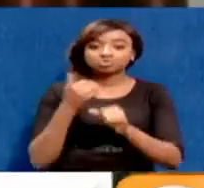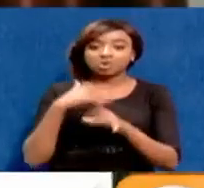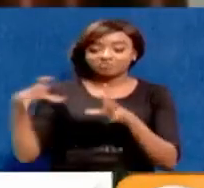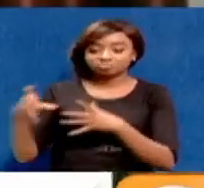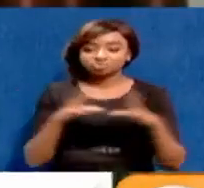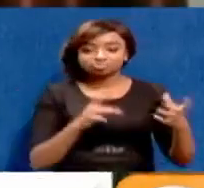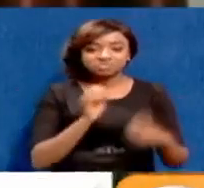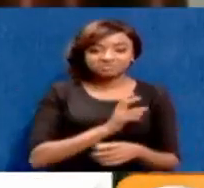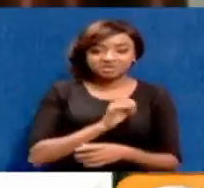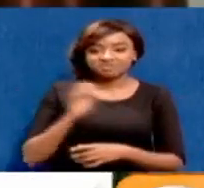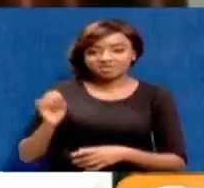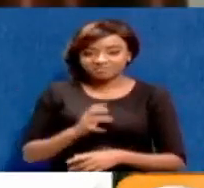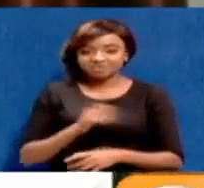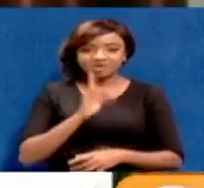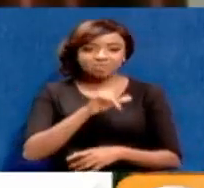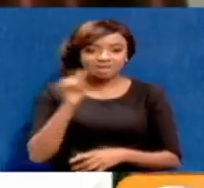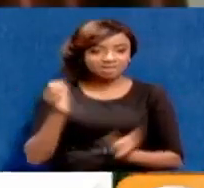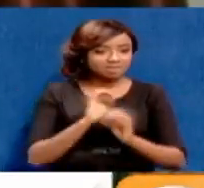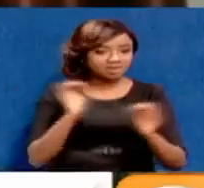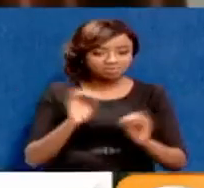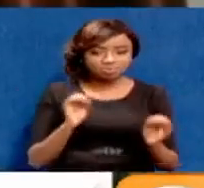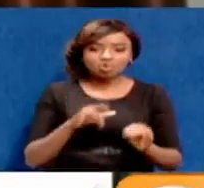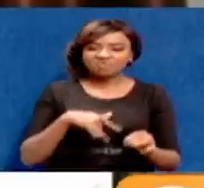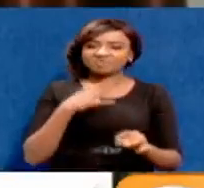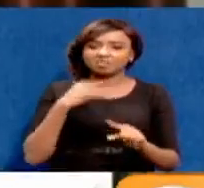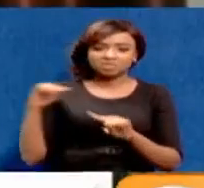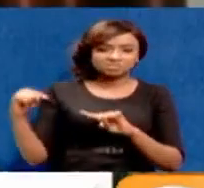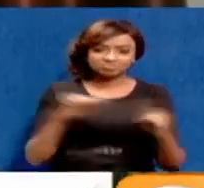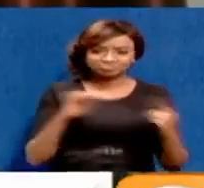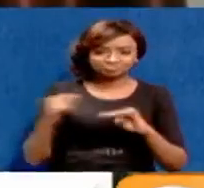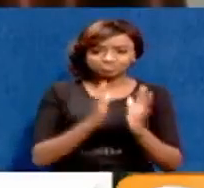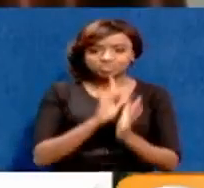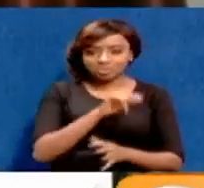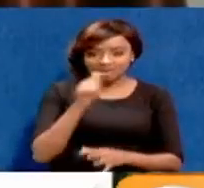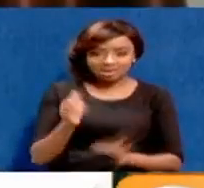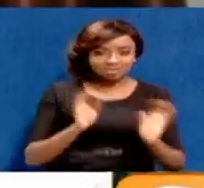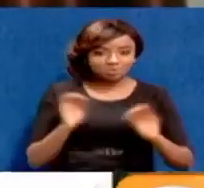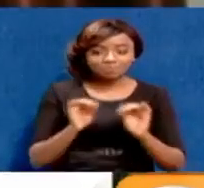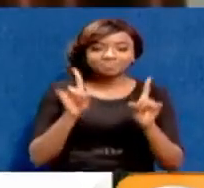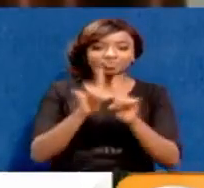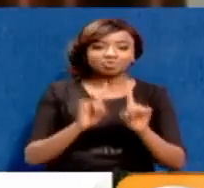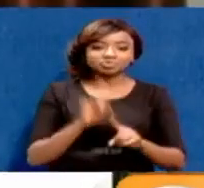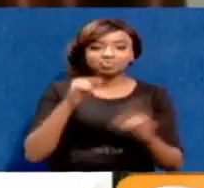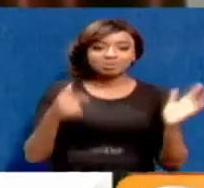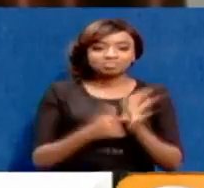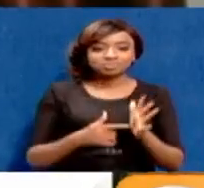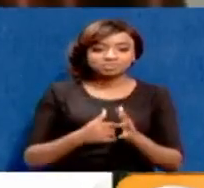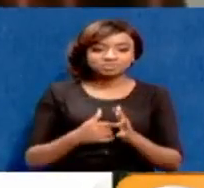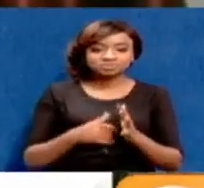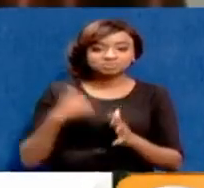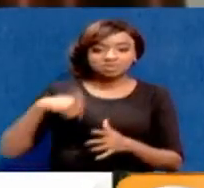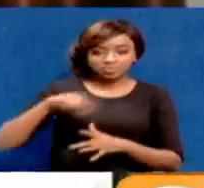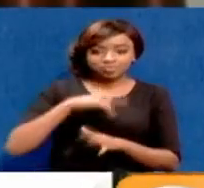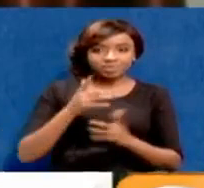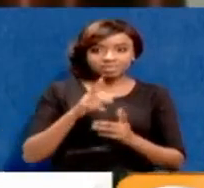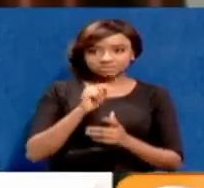be excited into a state of violence and so on. And I think the other thing that we are also doing is, and I think the